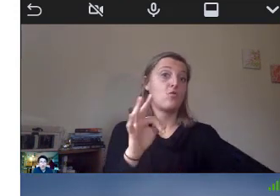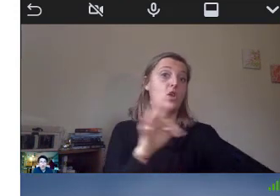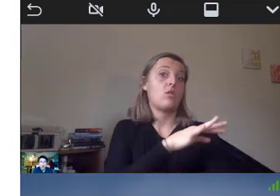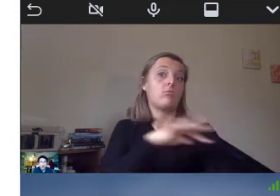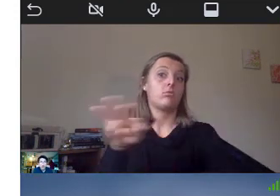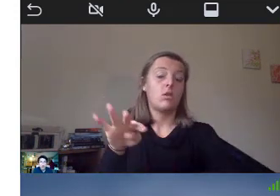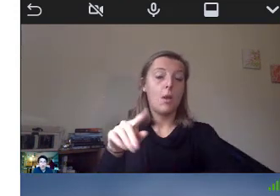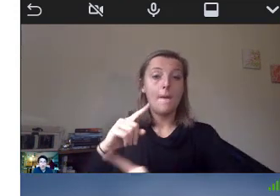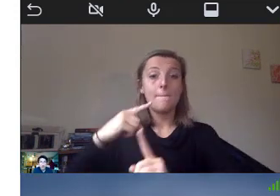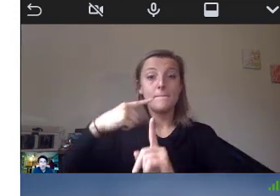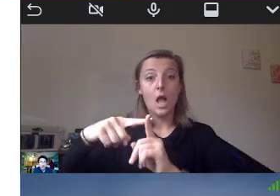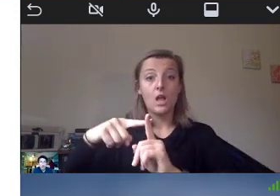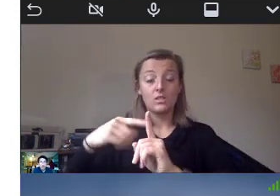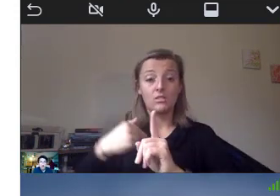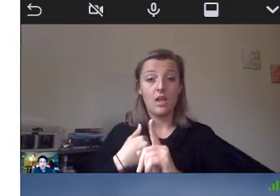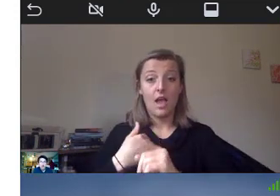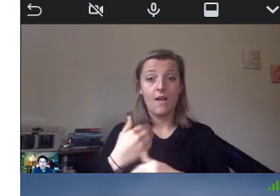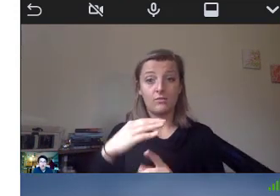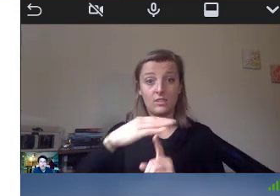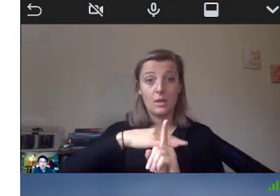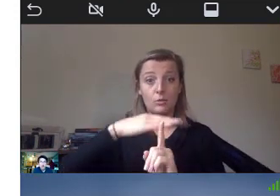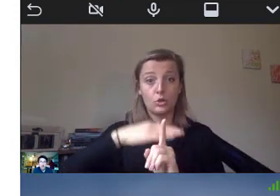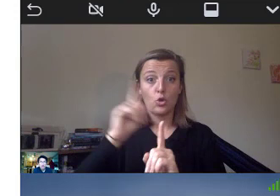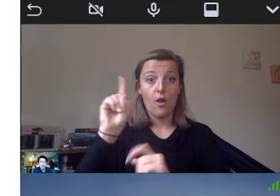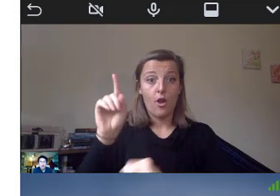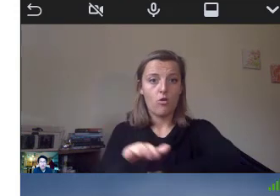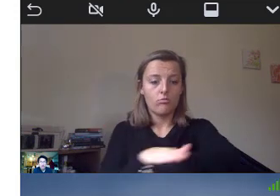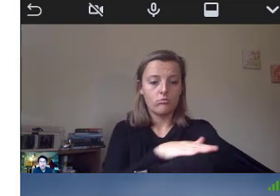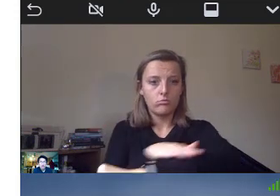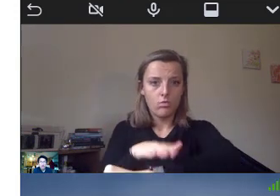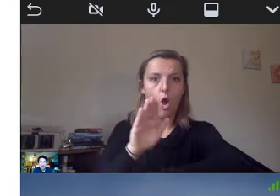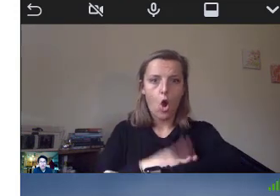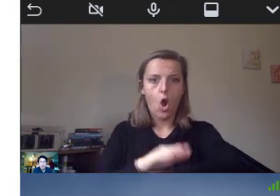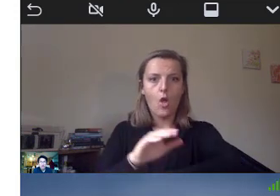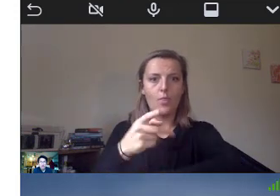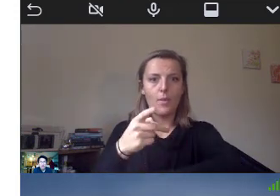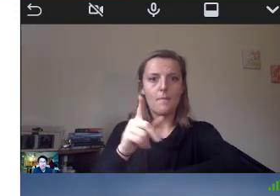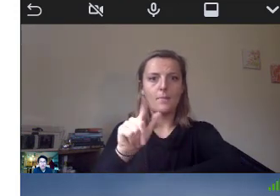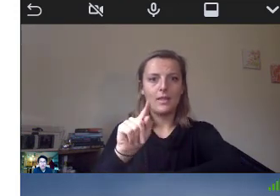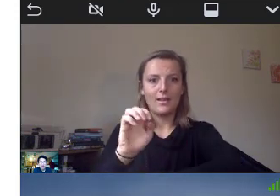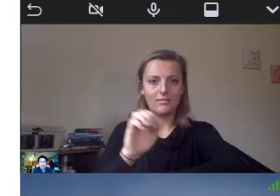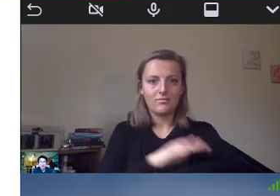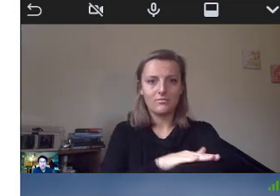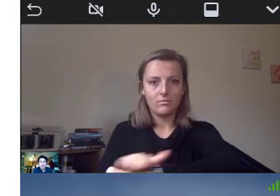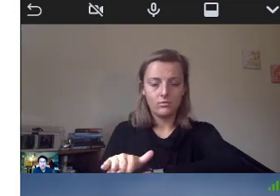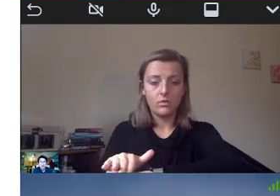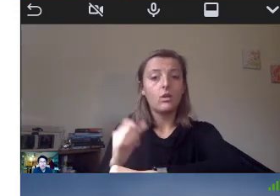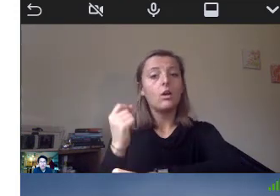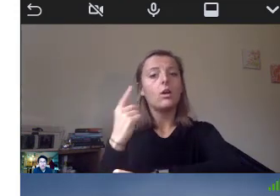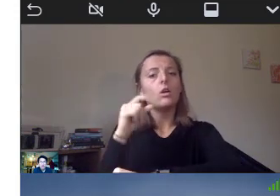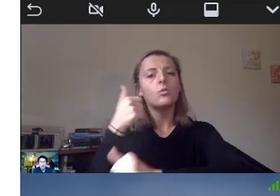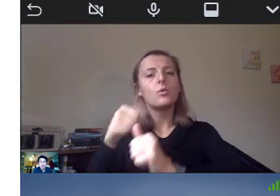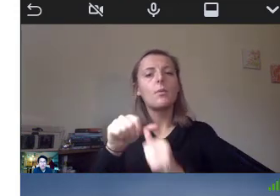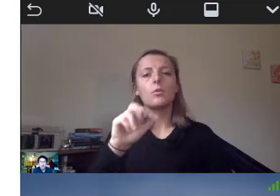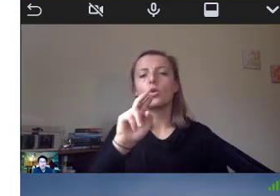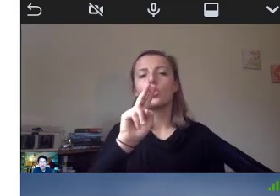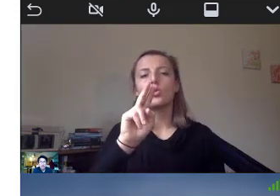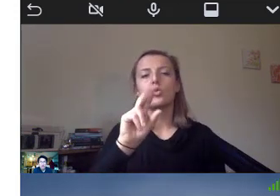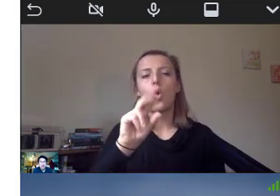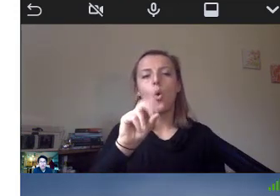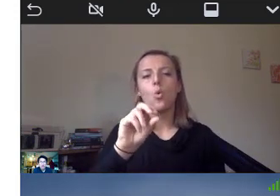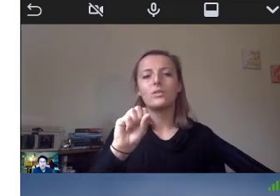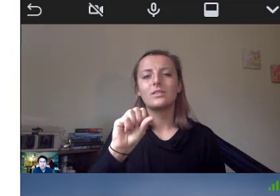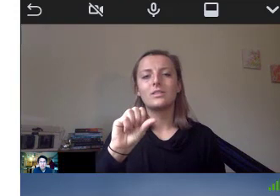what happens is that just because of that no slip condition, we typically assume that the fluid that's at the